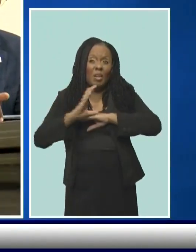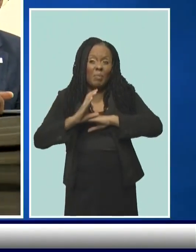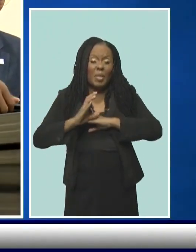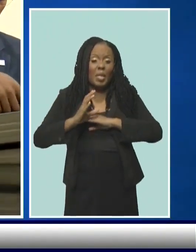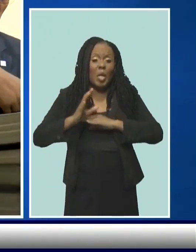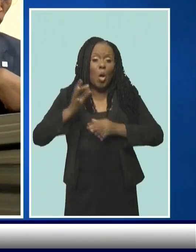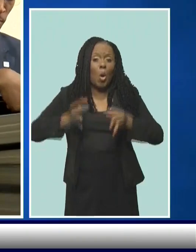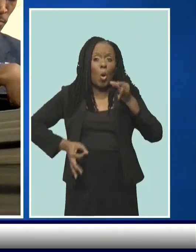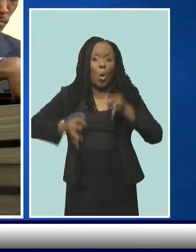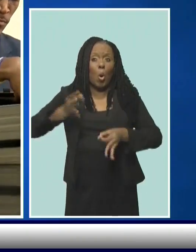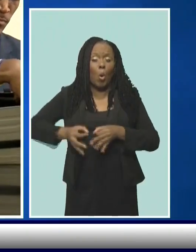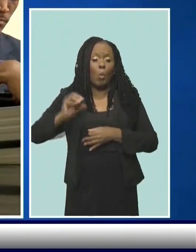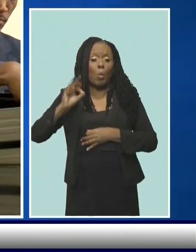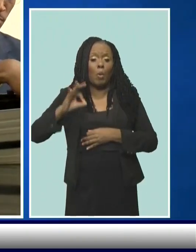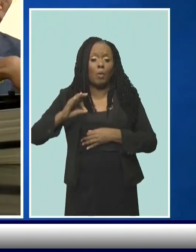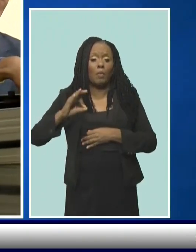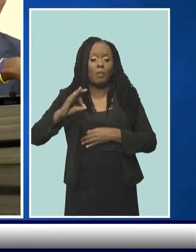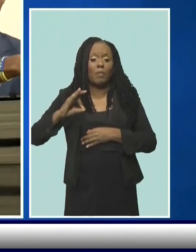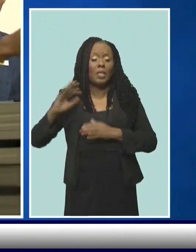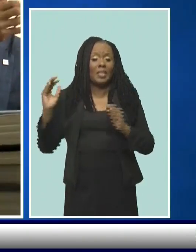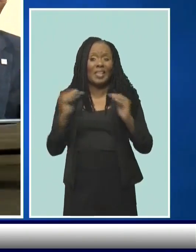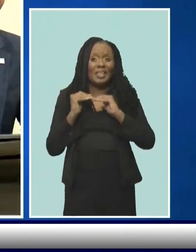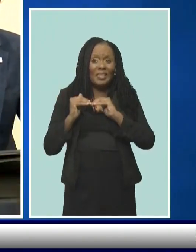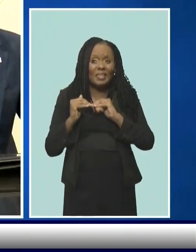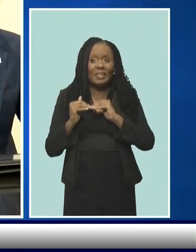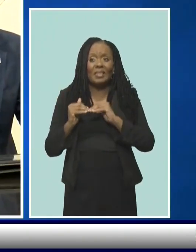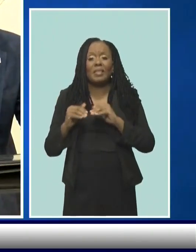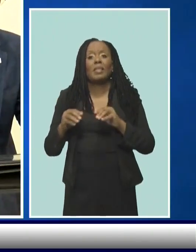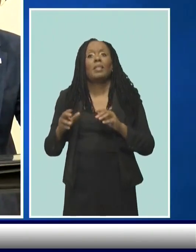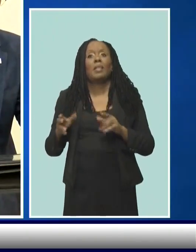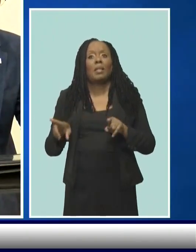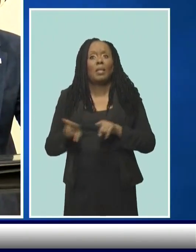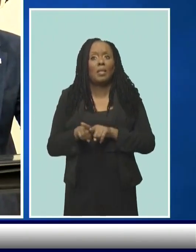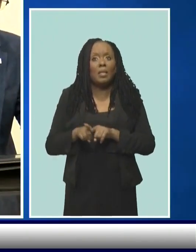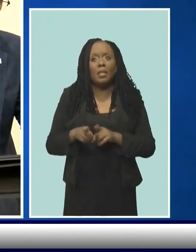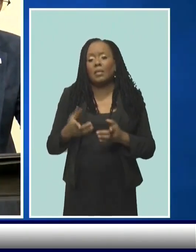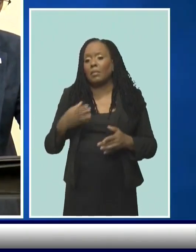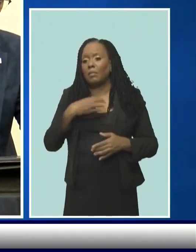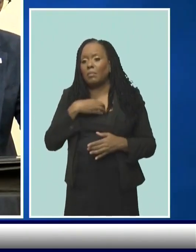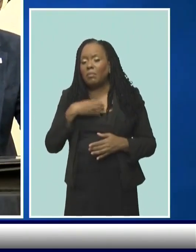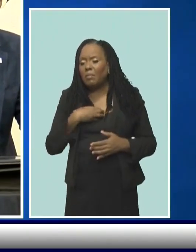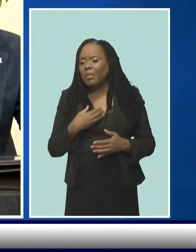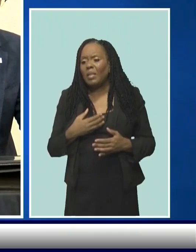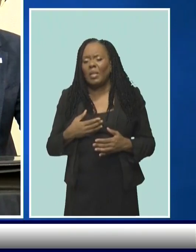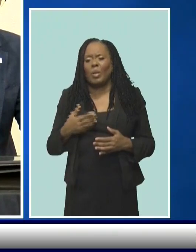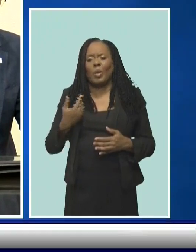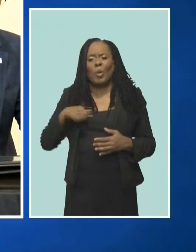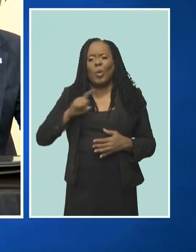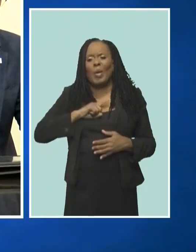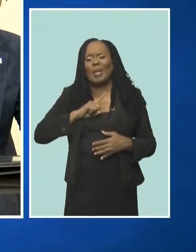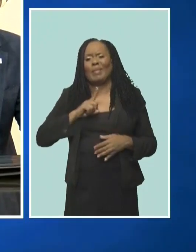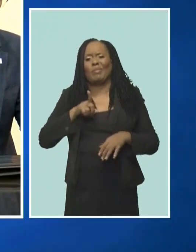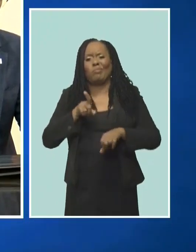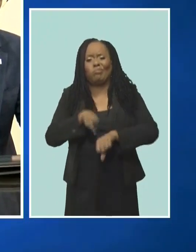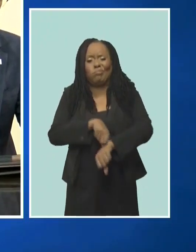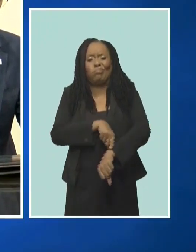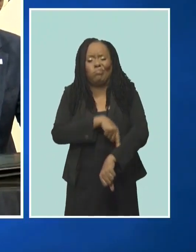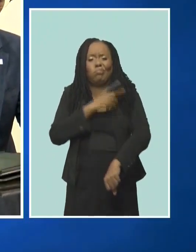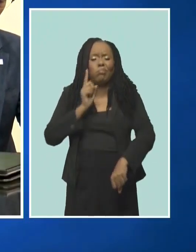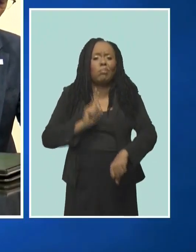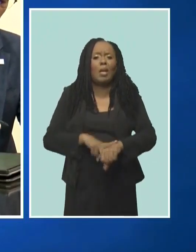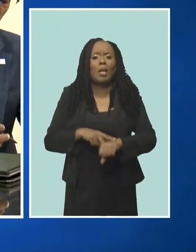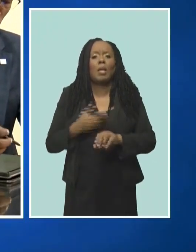on the length of time it takes for accused persons to face